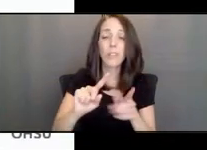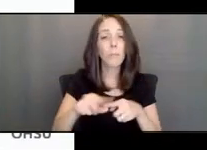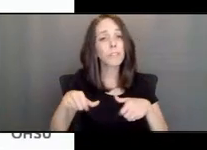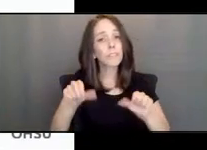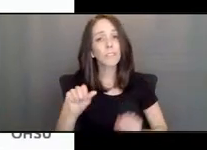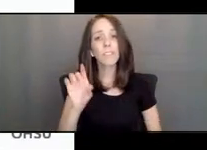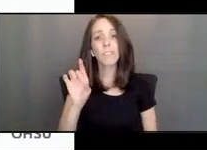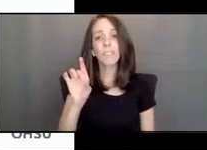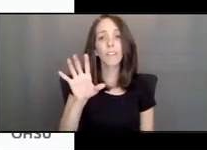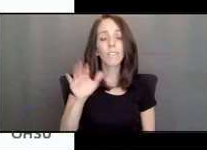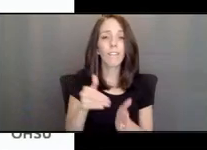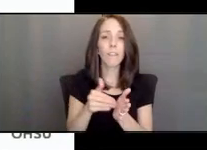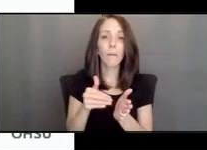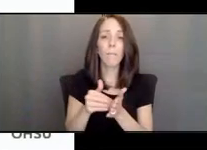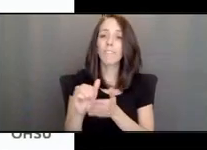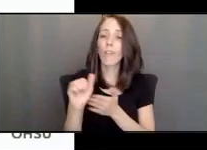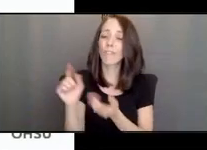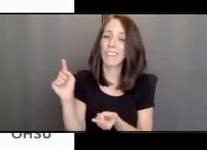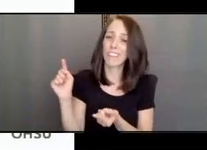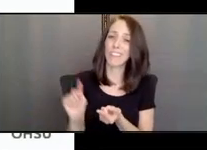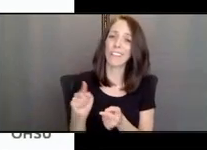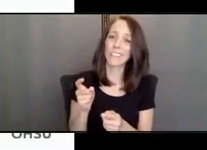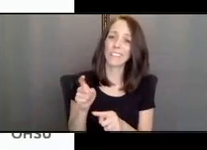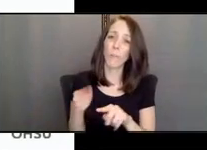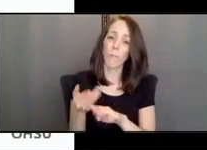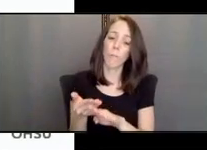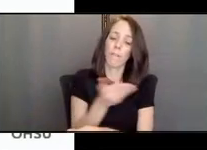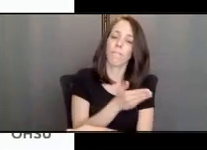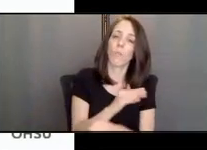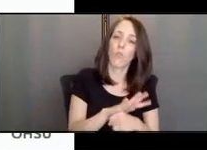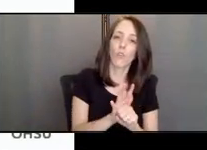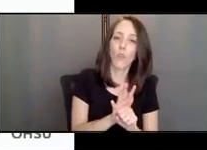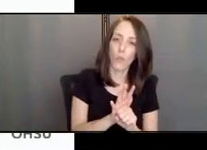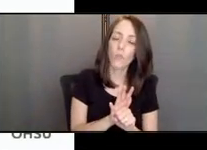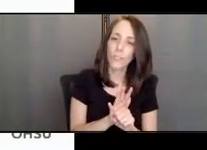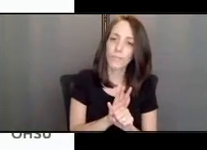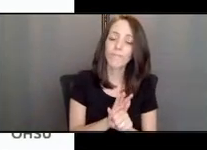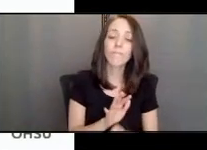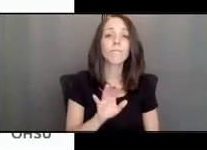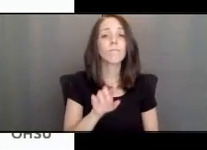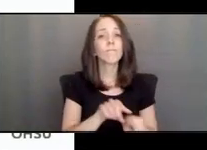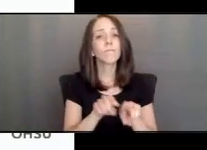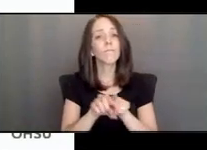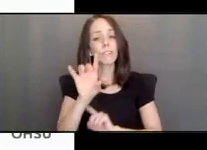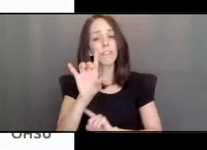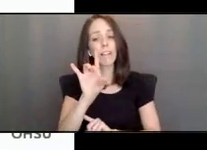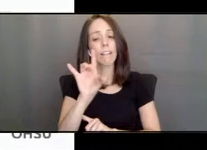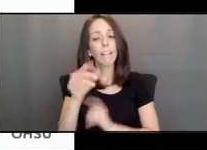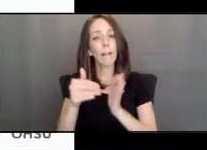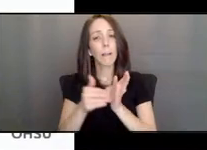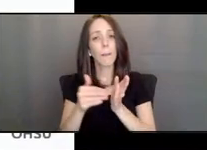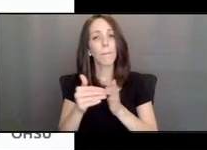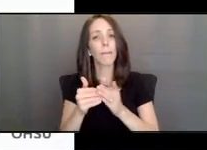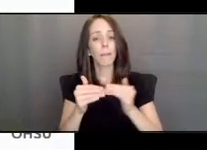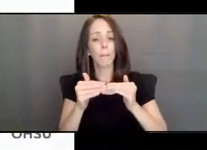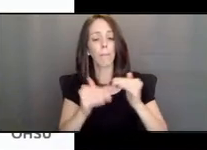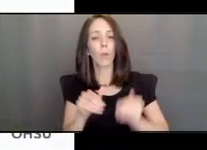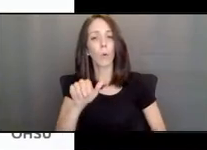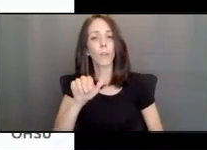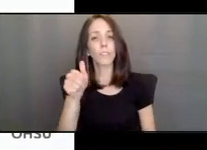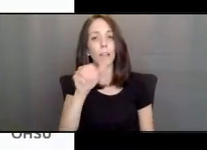the prior year budget target of $145 million, and $88 million below the 10% EBITDA margin in the